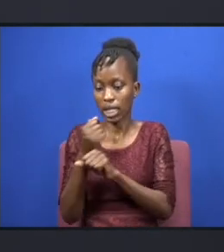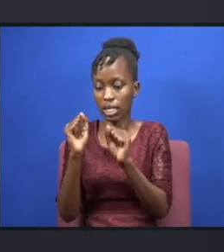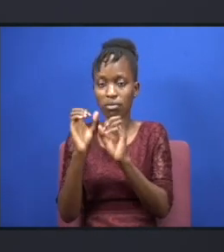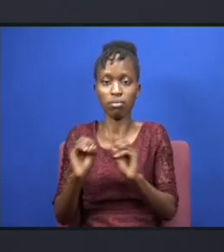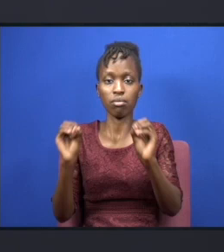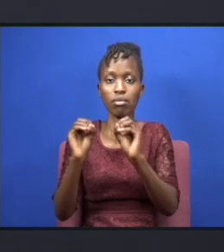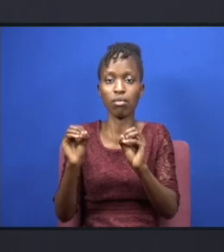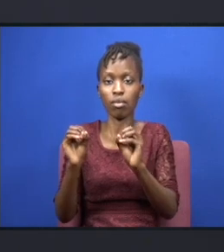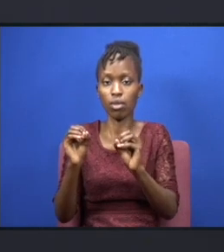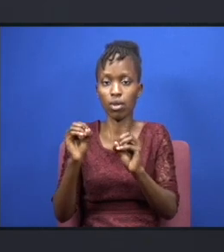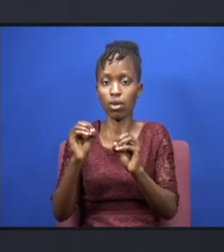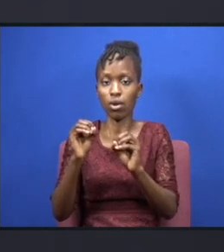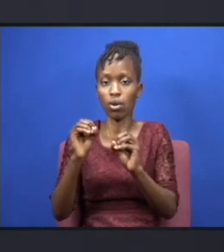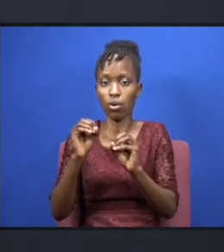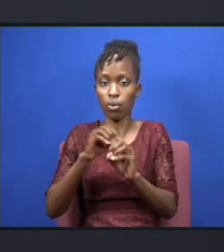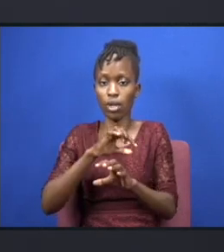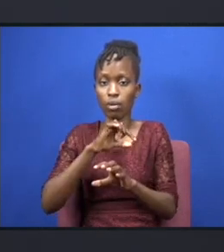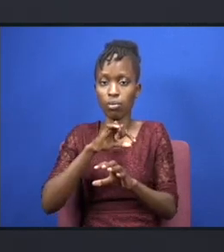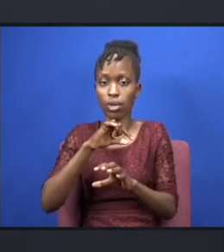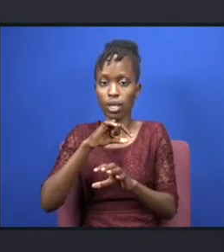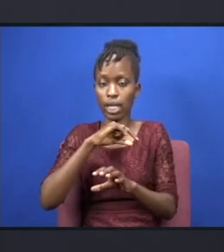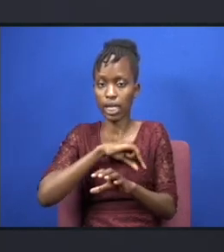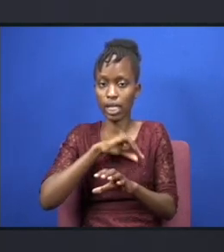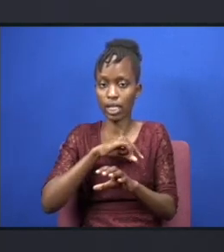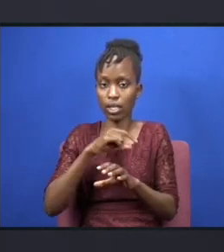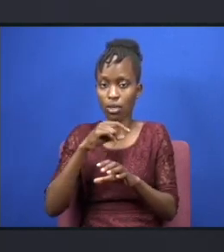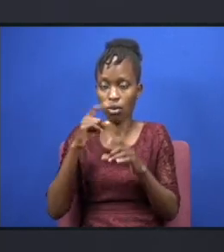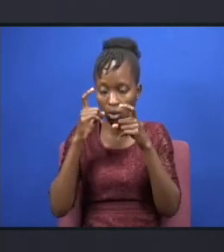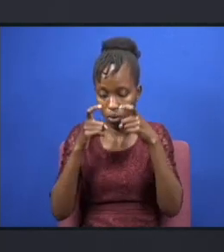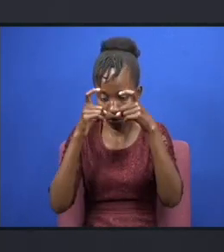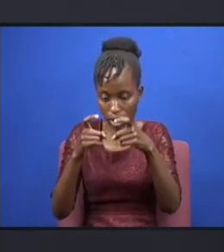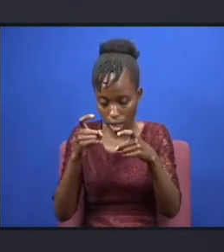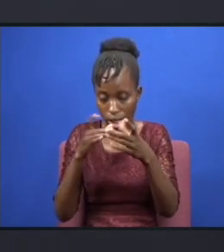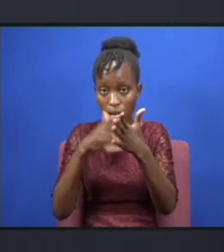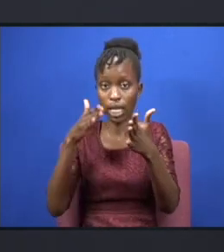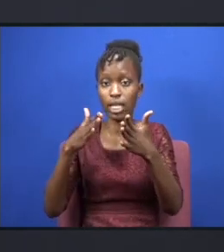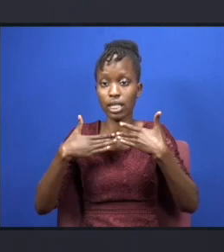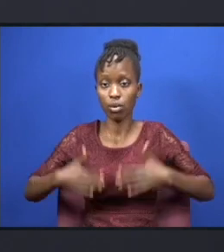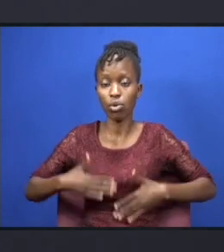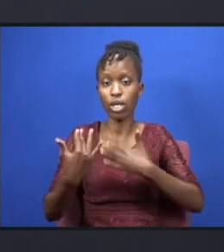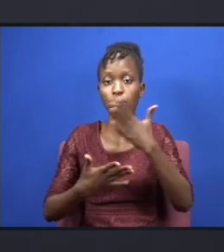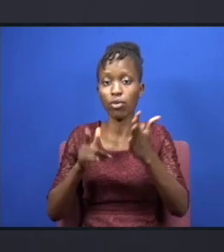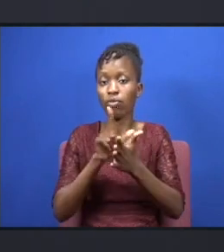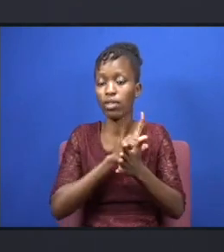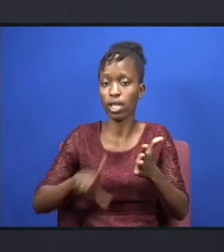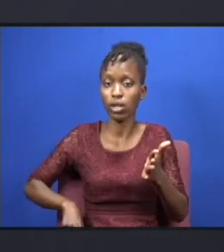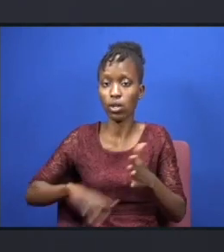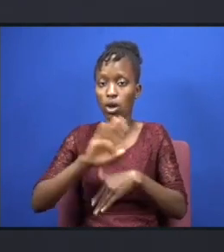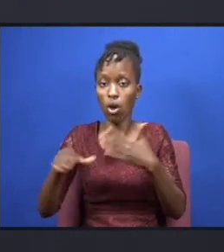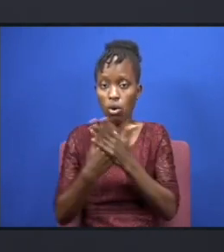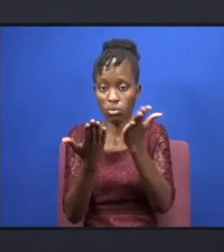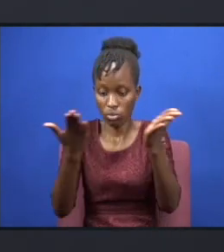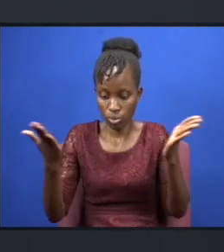manner will be guilty of sinning against the body and blood of the Lord. Everyone ought to